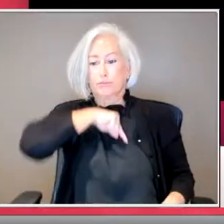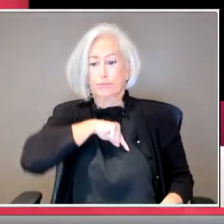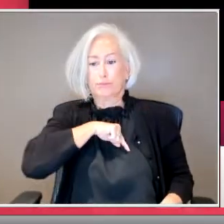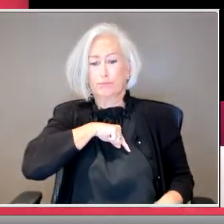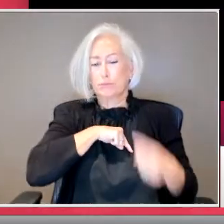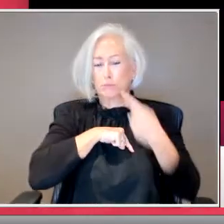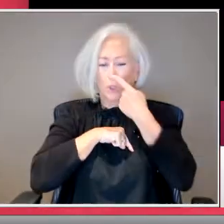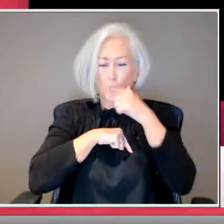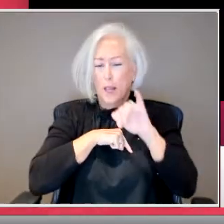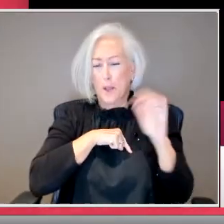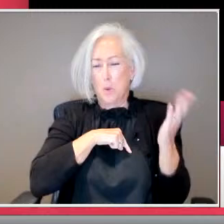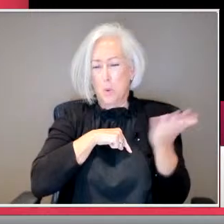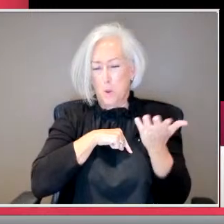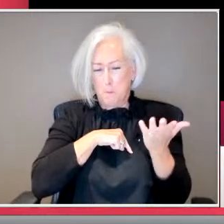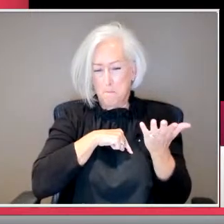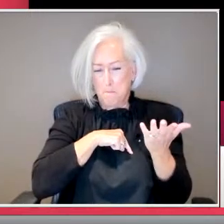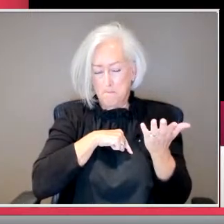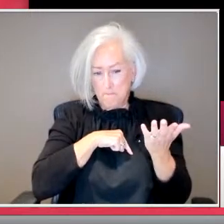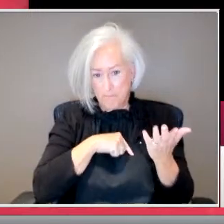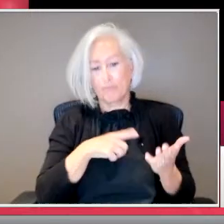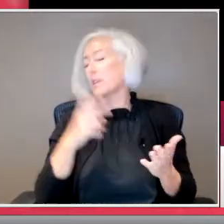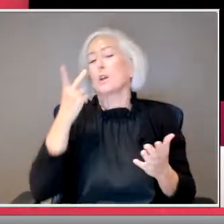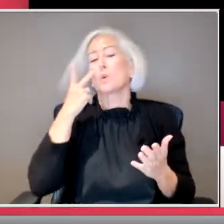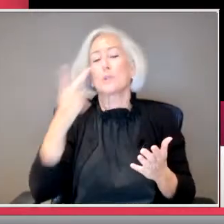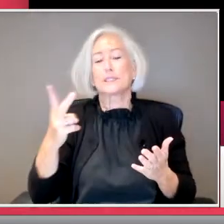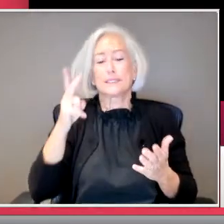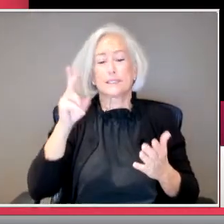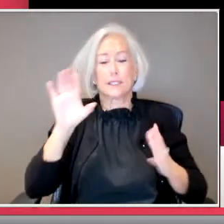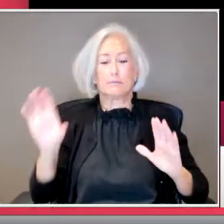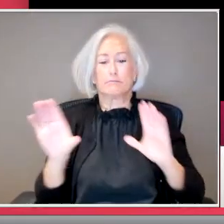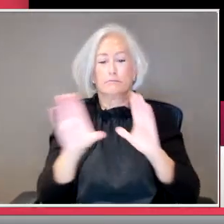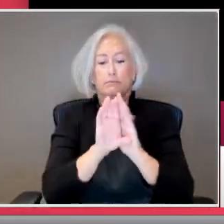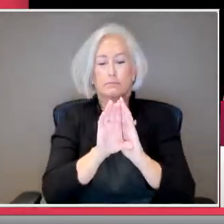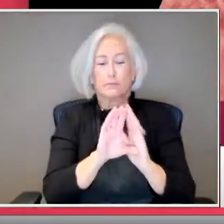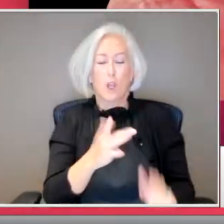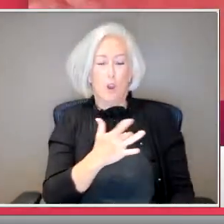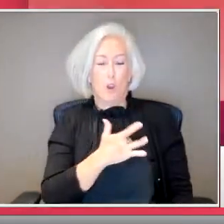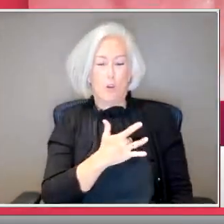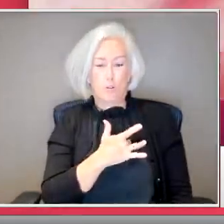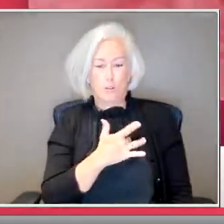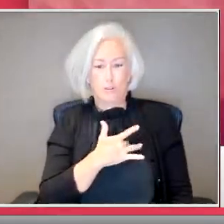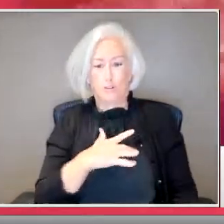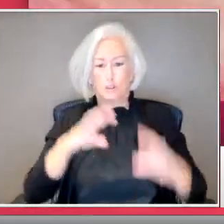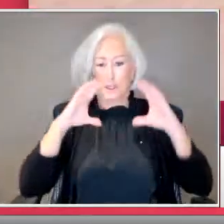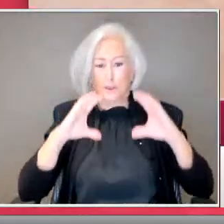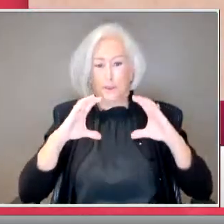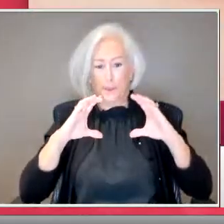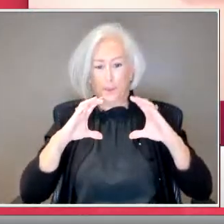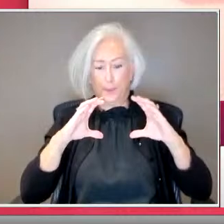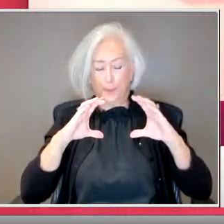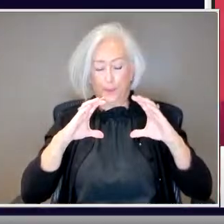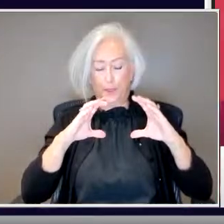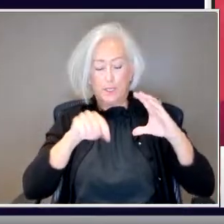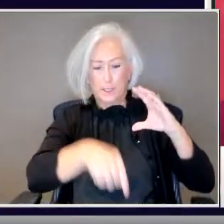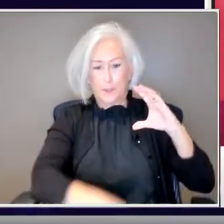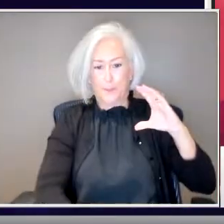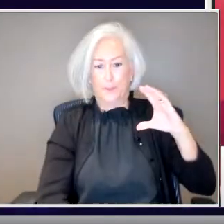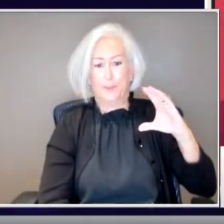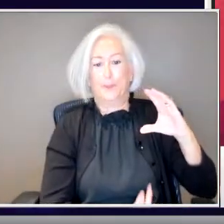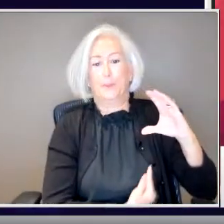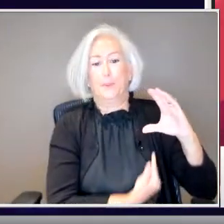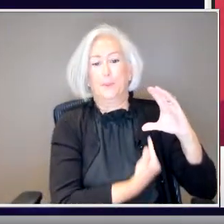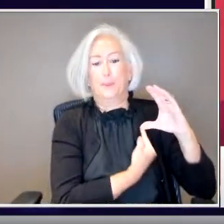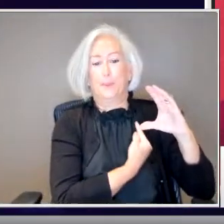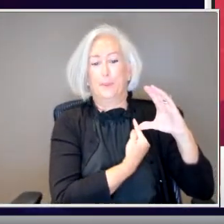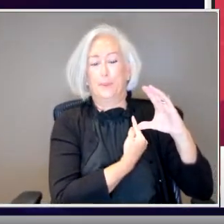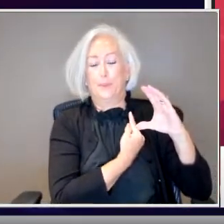shows a diagram of the heart here, and we basically go through the access in the blood vessels within the leg and drive these into the inside of the heart.